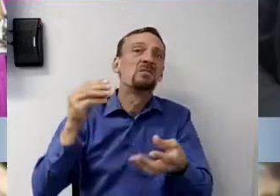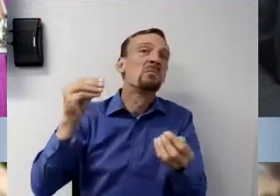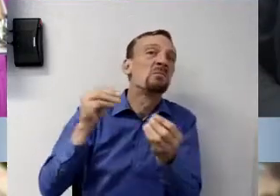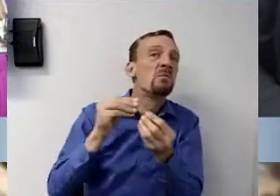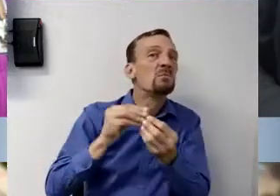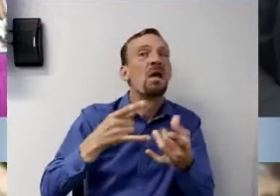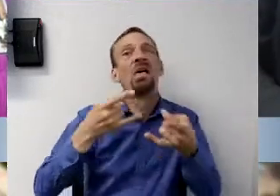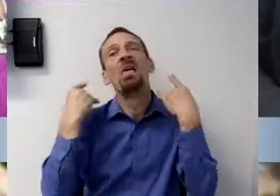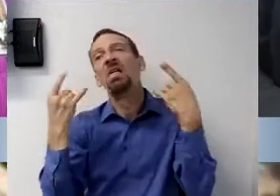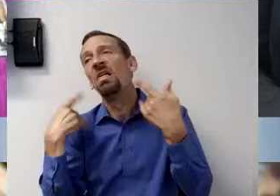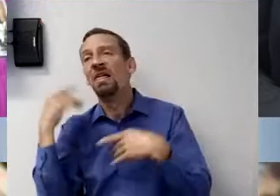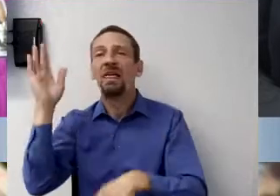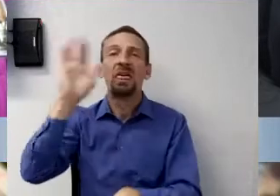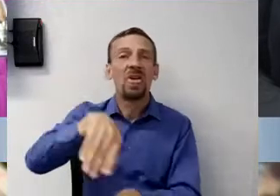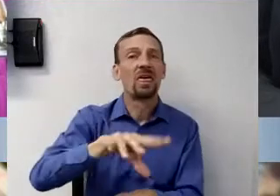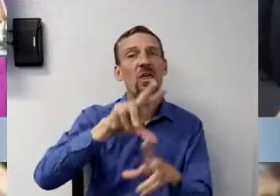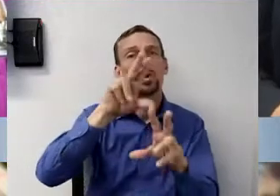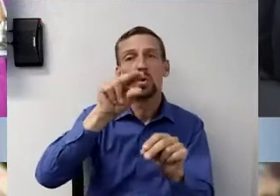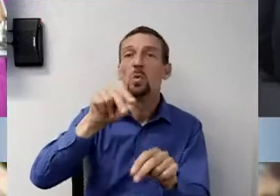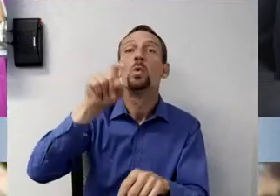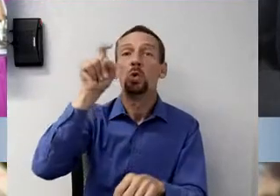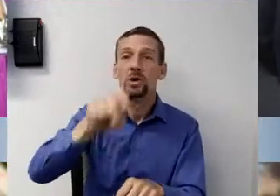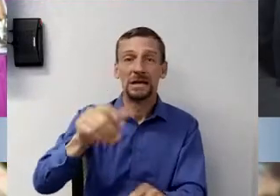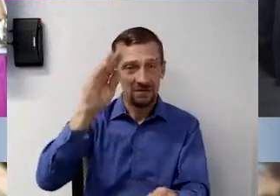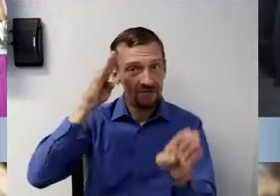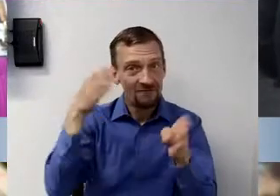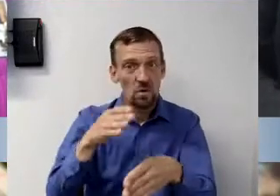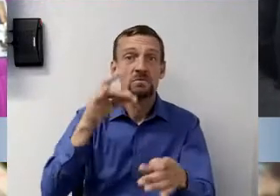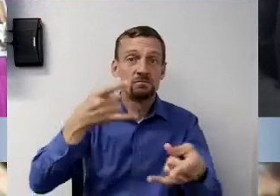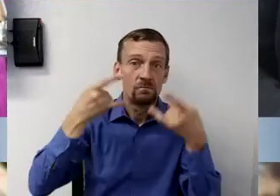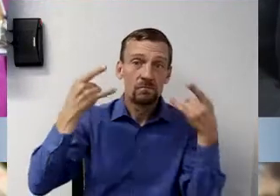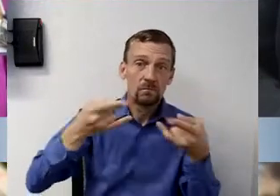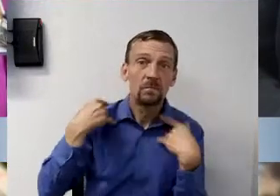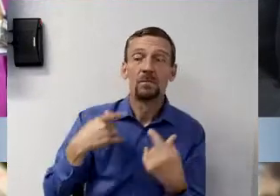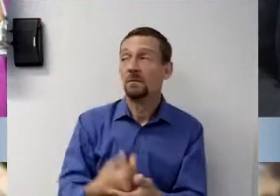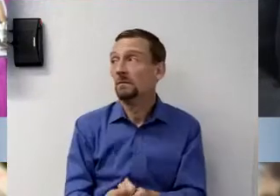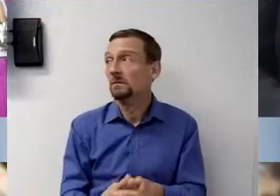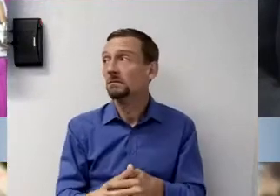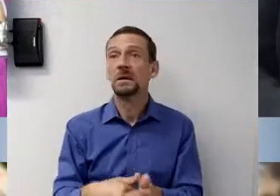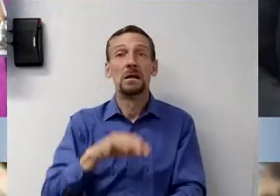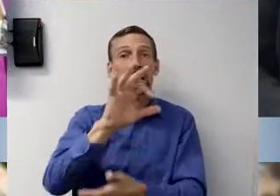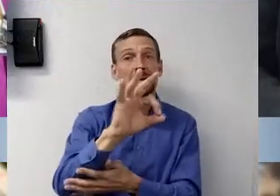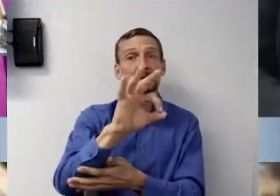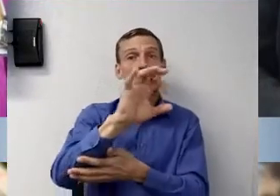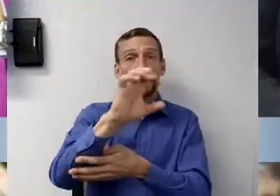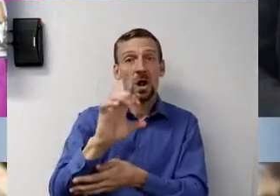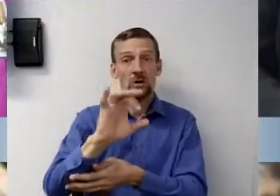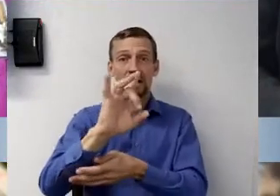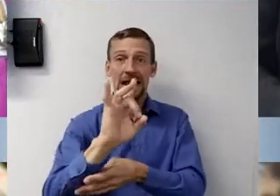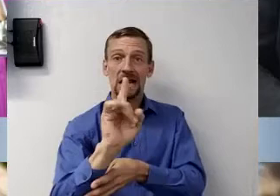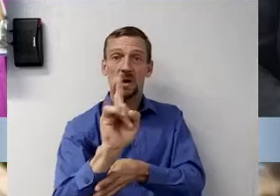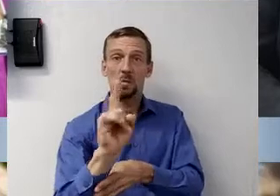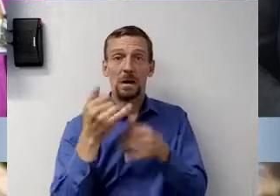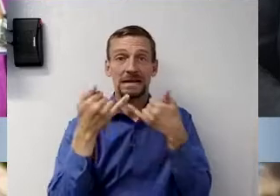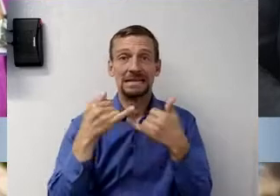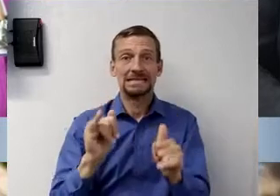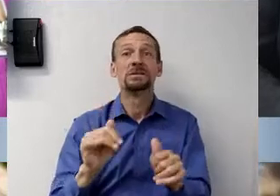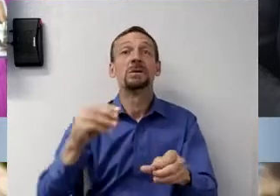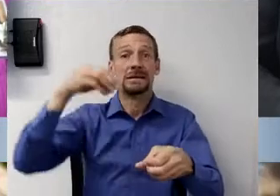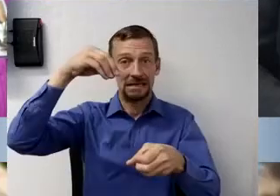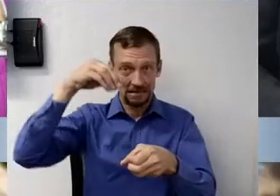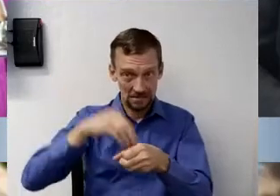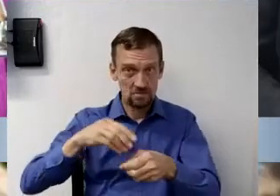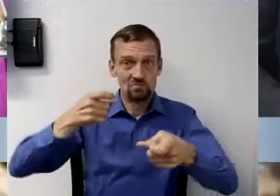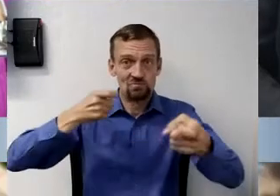those practices. So 3,520 recovered, 981 are still actively